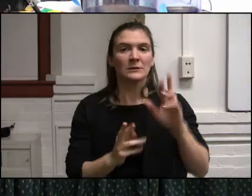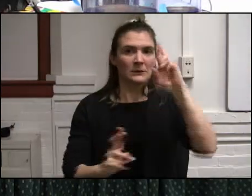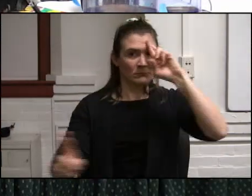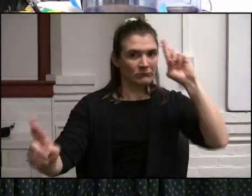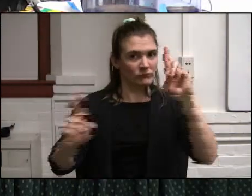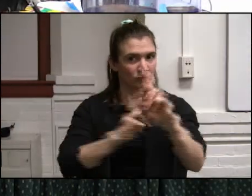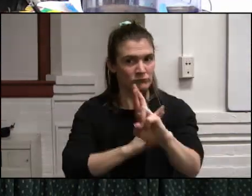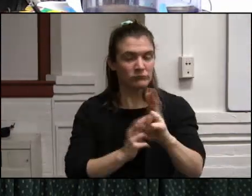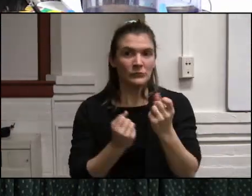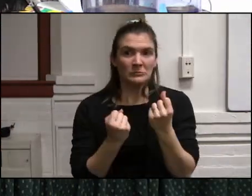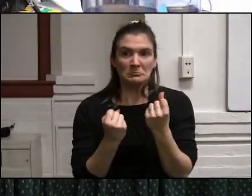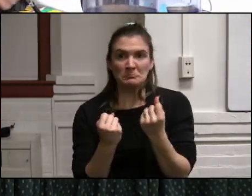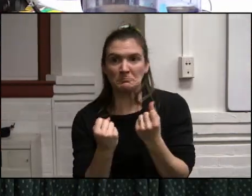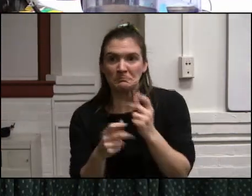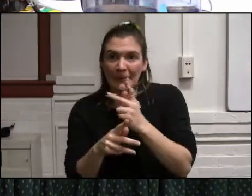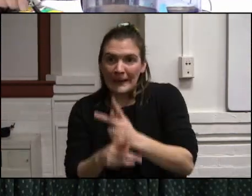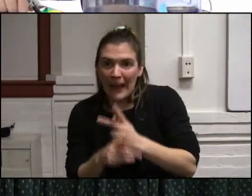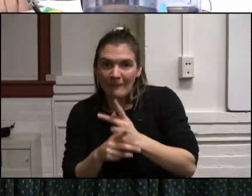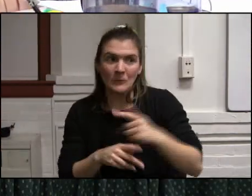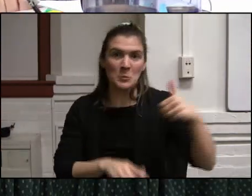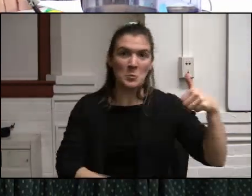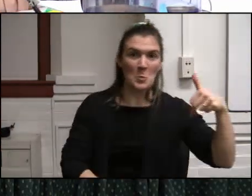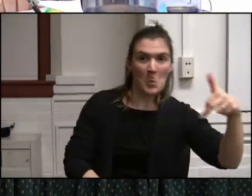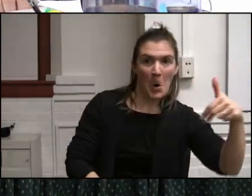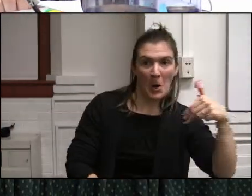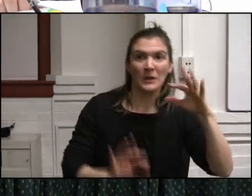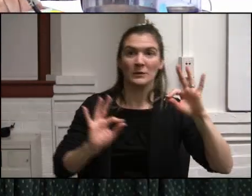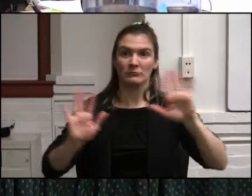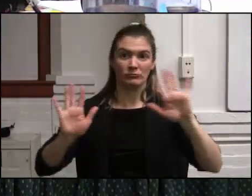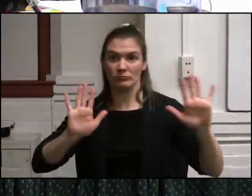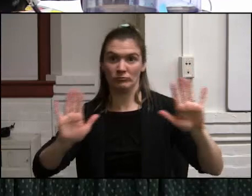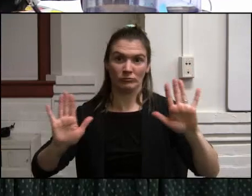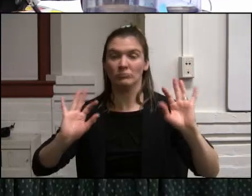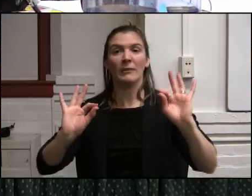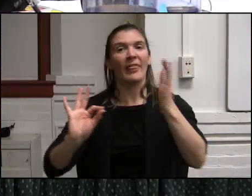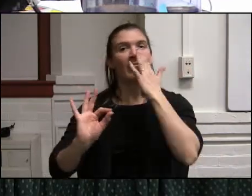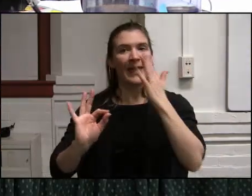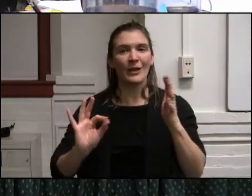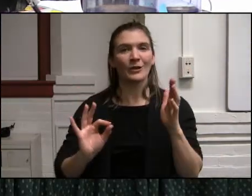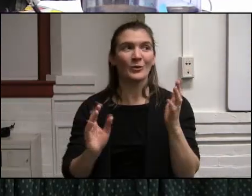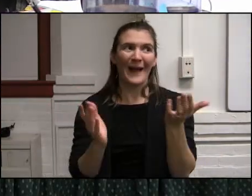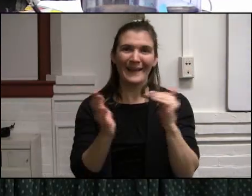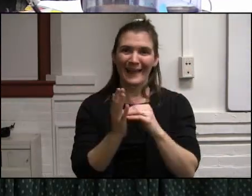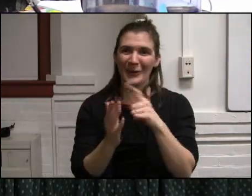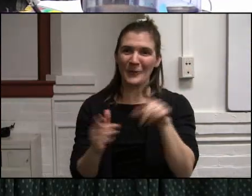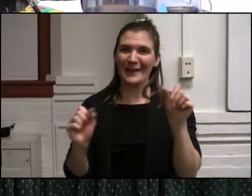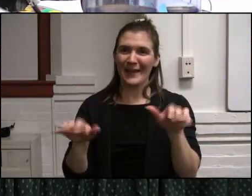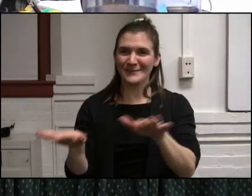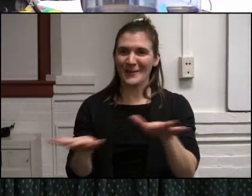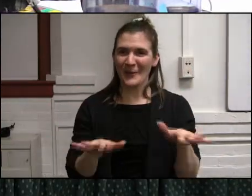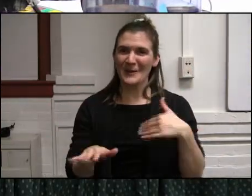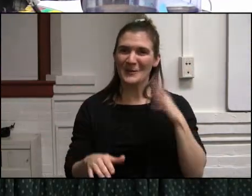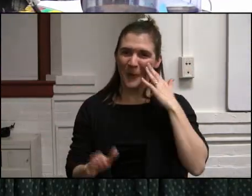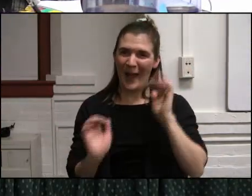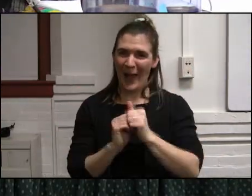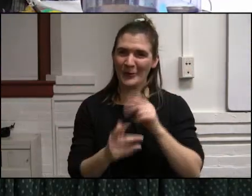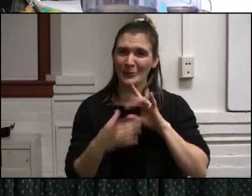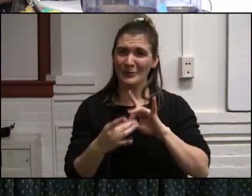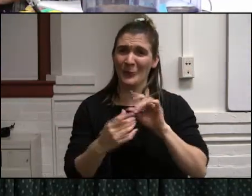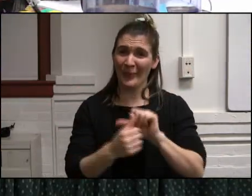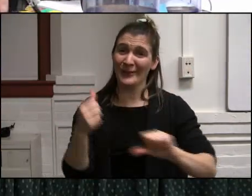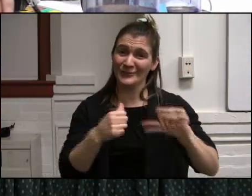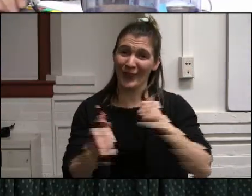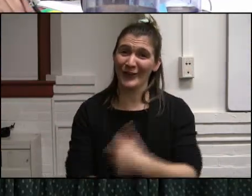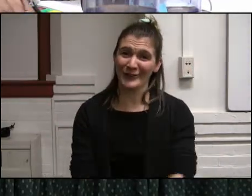and careful driving in these conditions. So it's a nice reminder that people actually know how to do it.